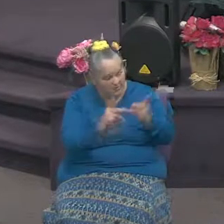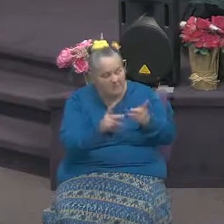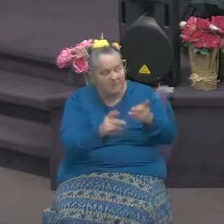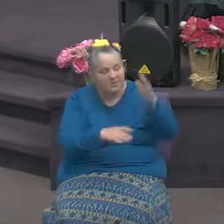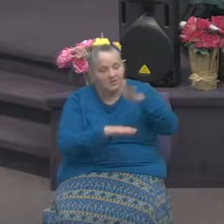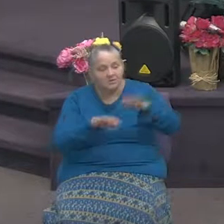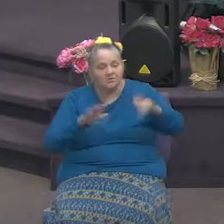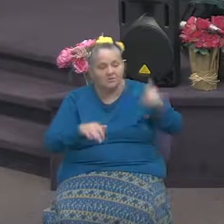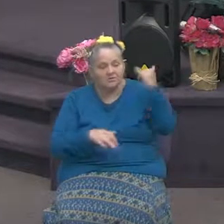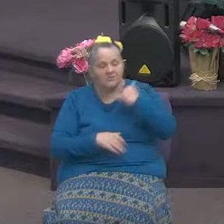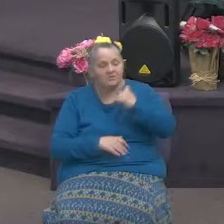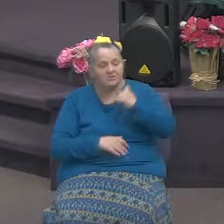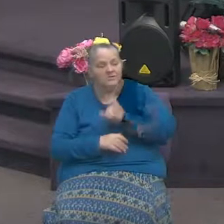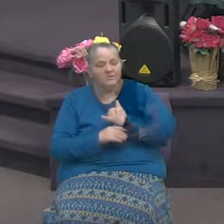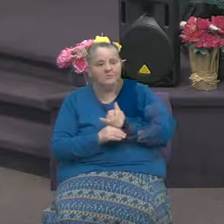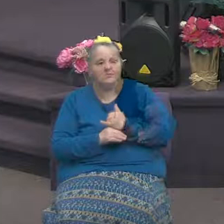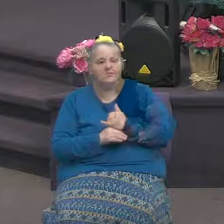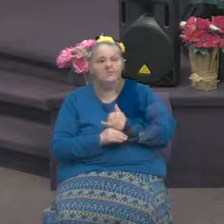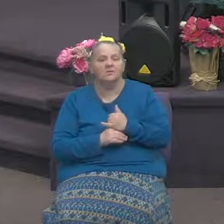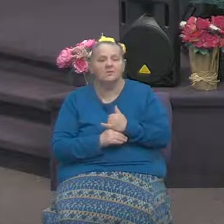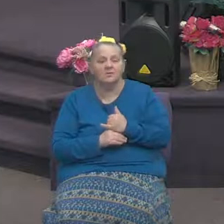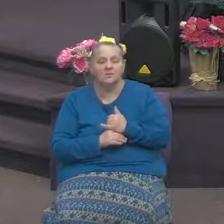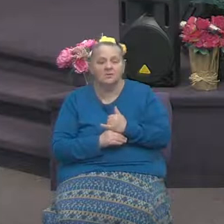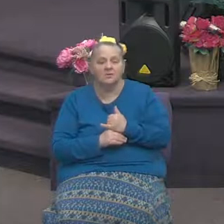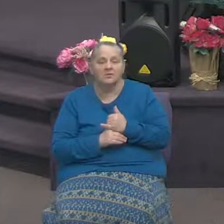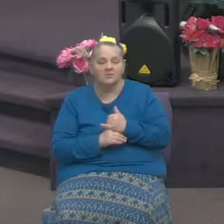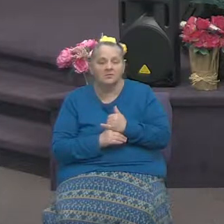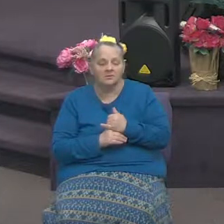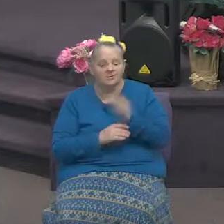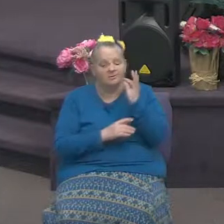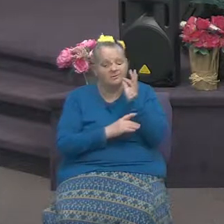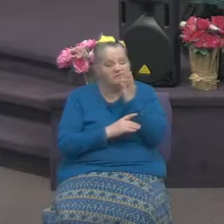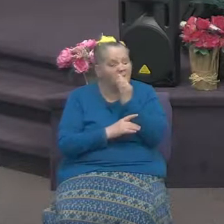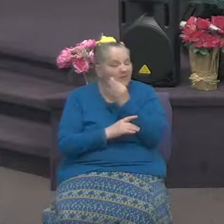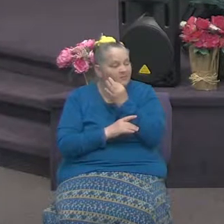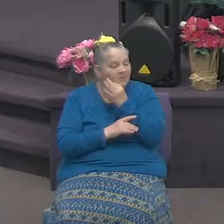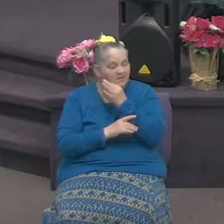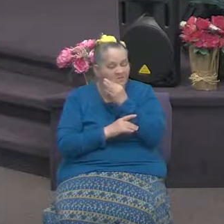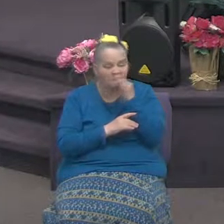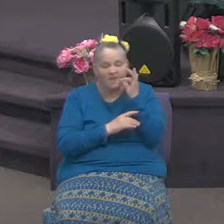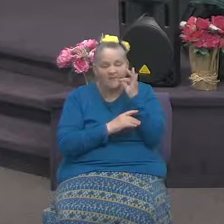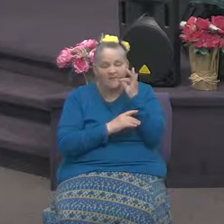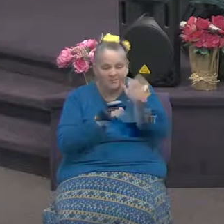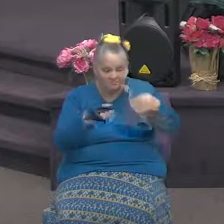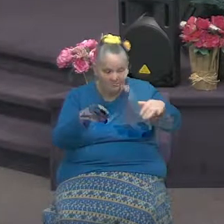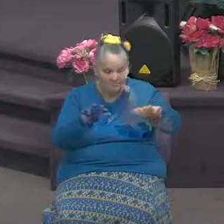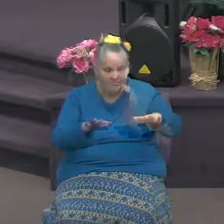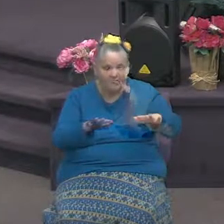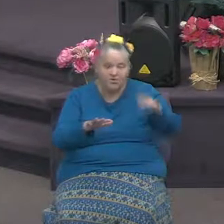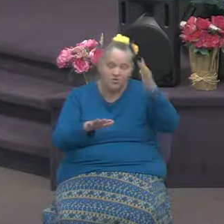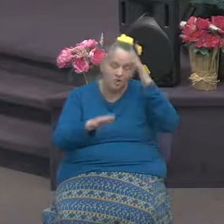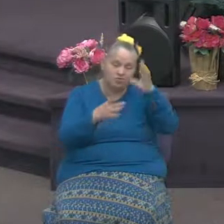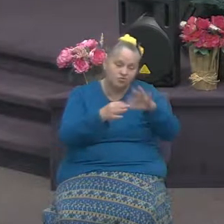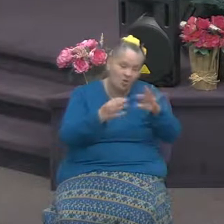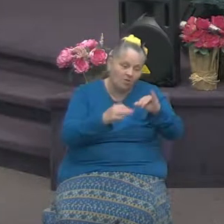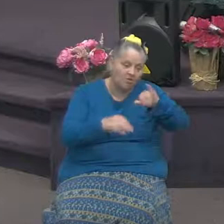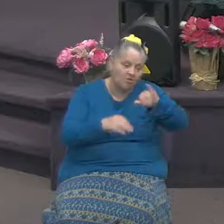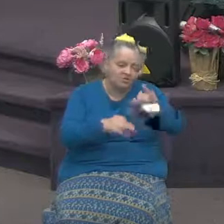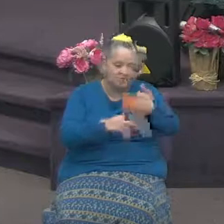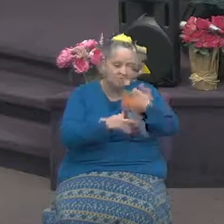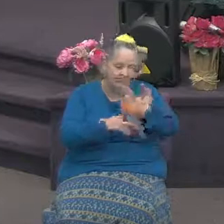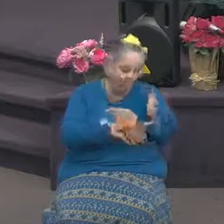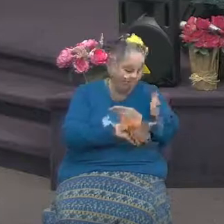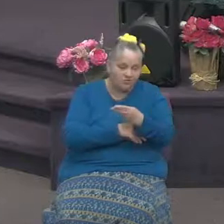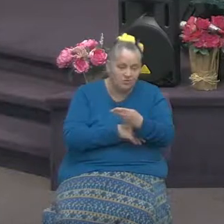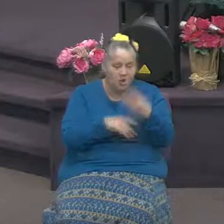of Israel. There was a famine in the land. And everybody knows the story of Joseph's coat of many colors and the different things that